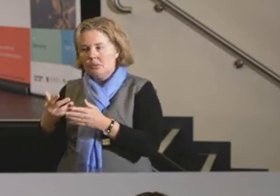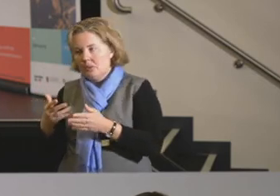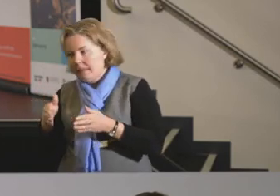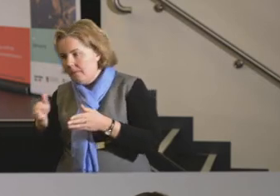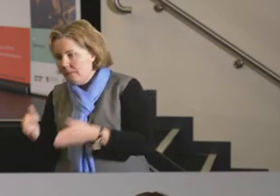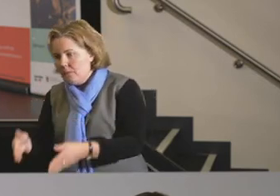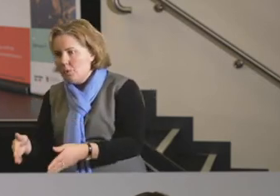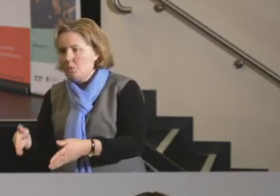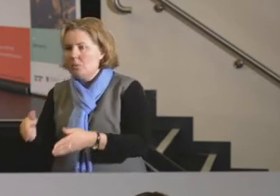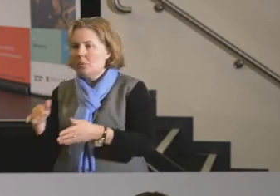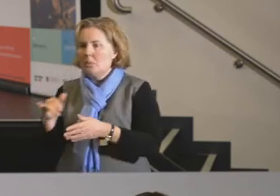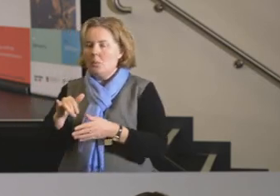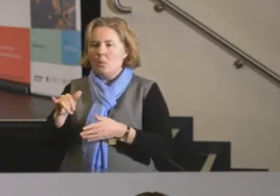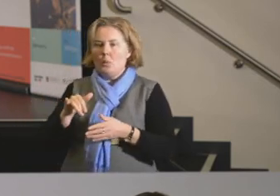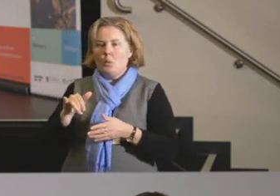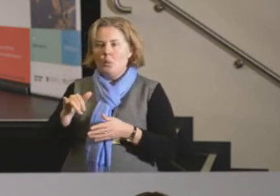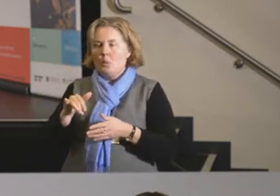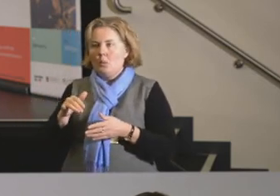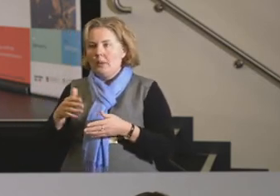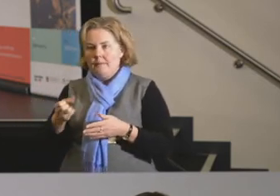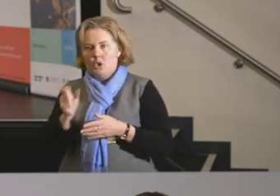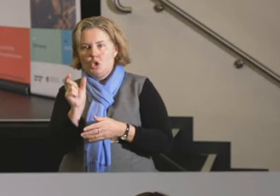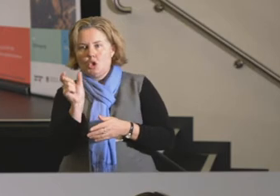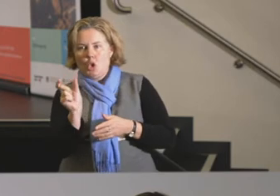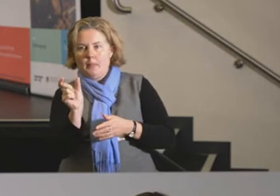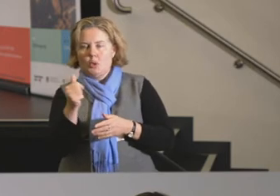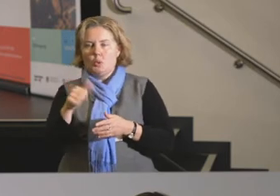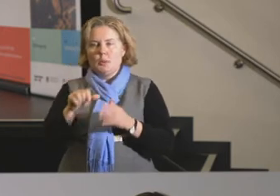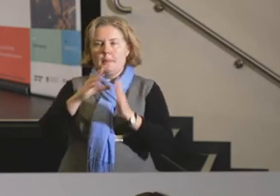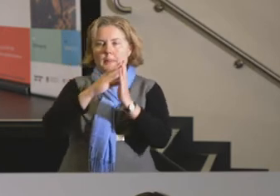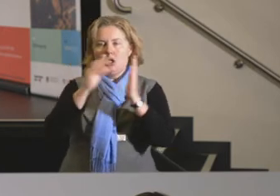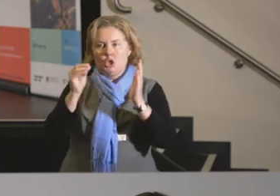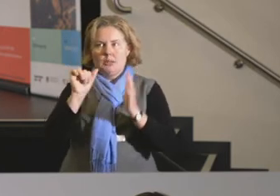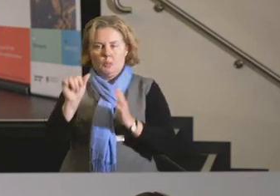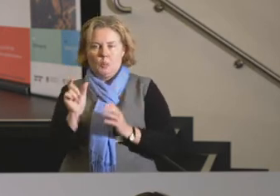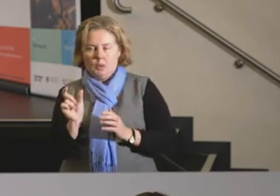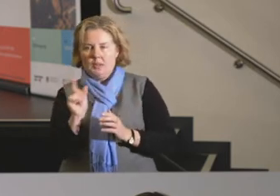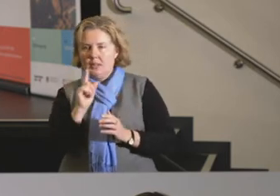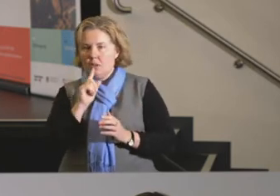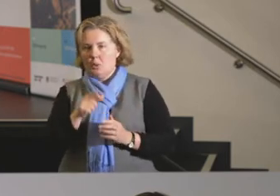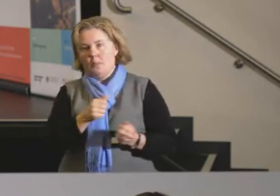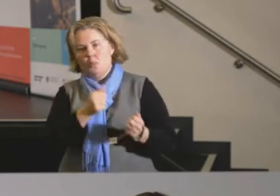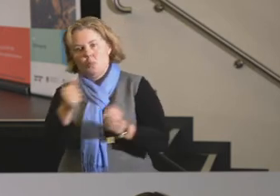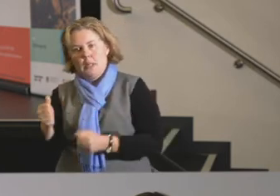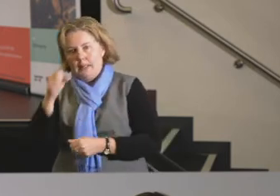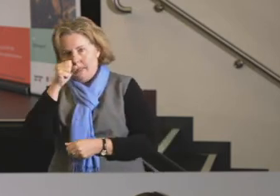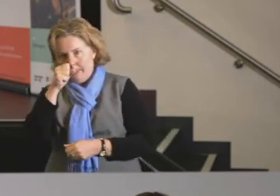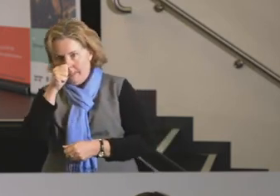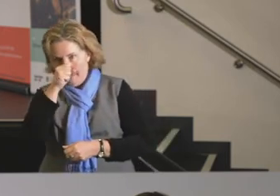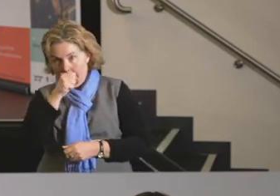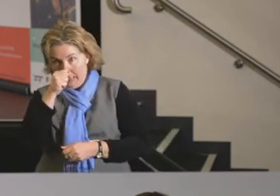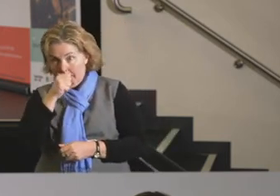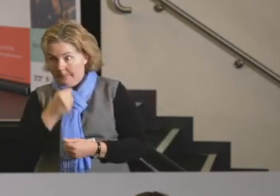bride prices. There's a term that's used in PNG. You bring a pig and then you can say